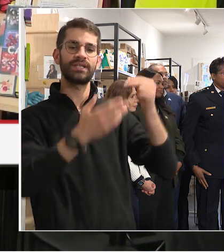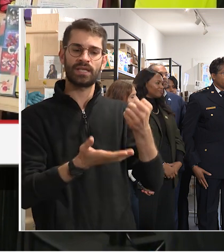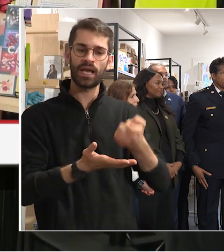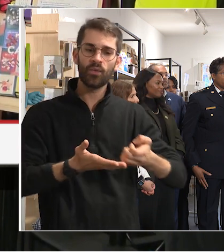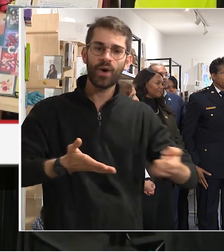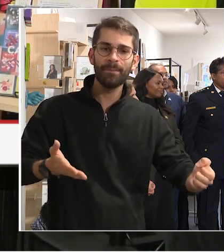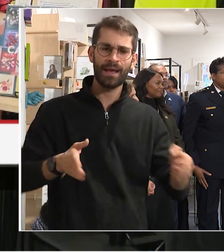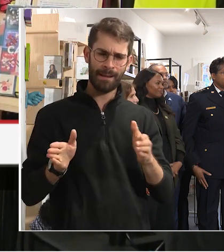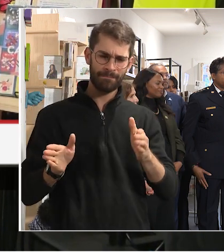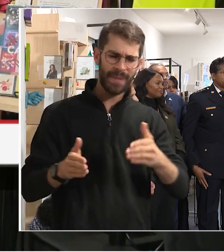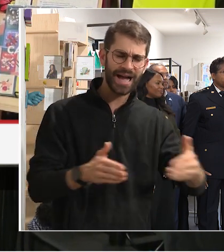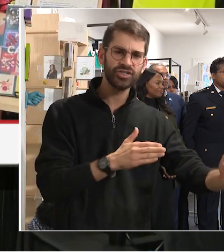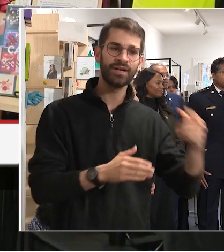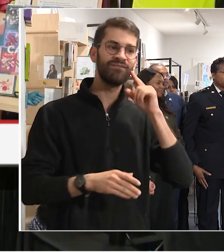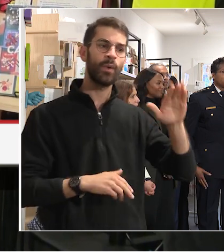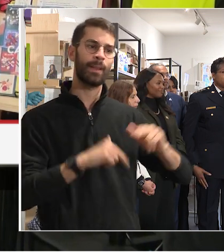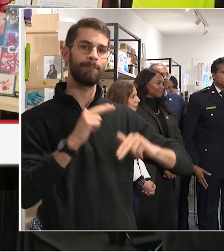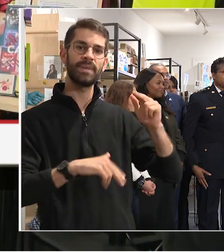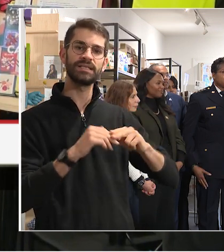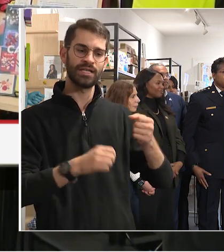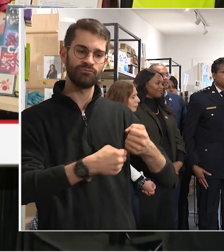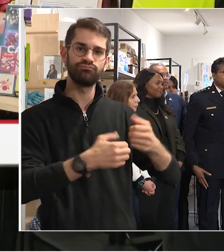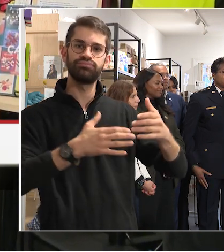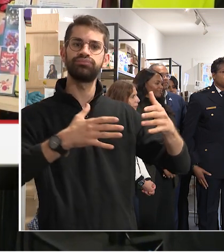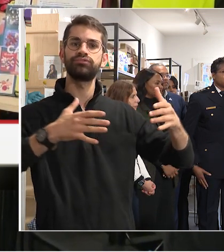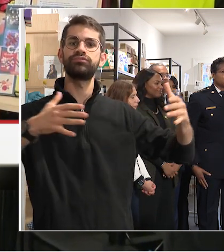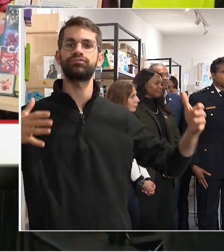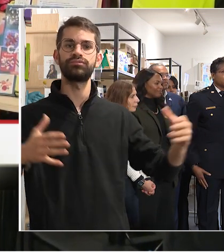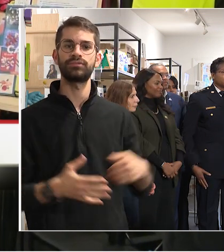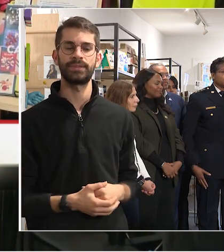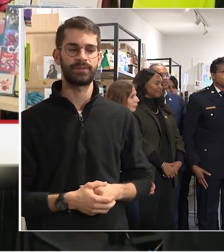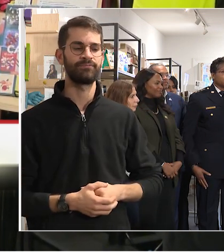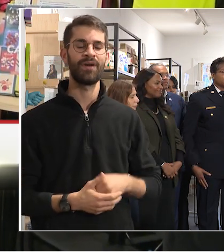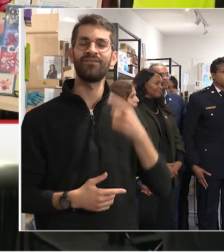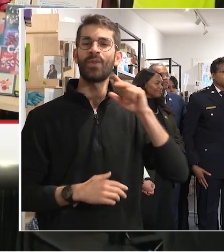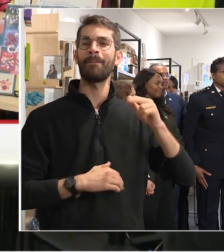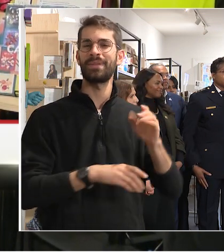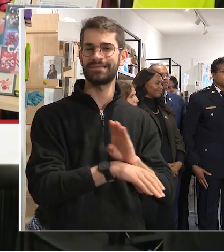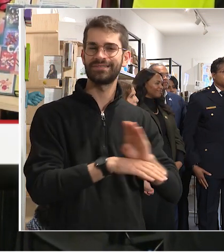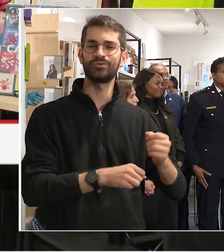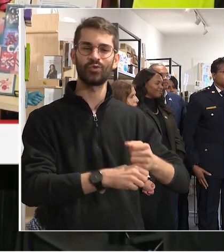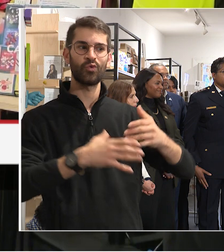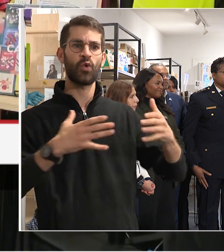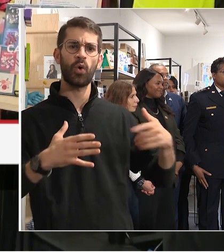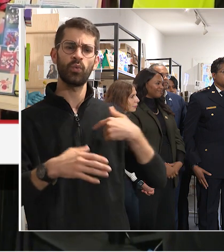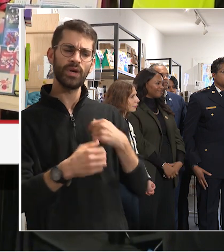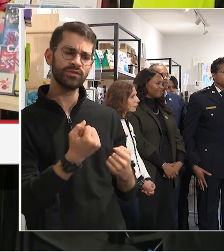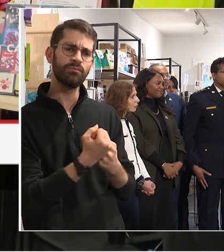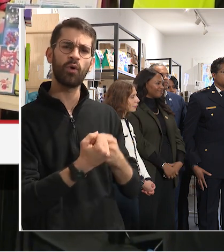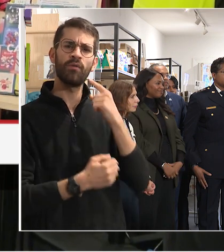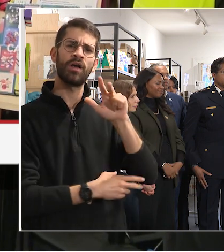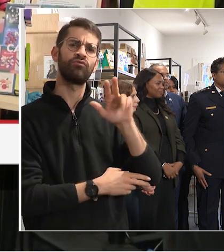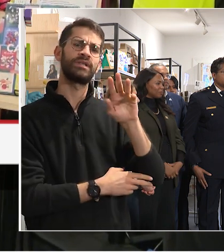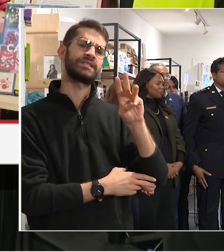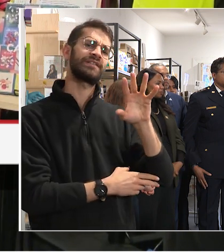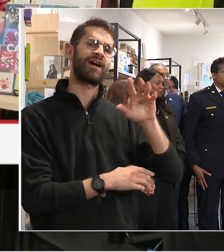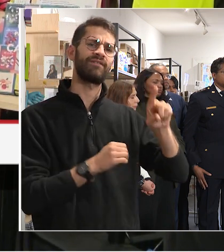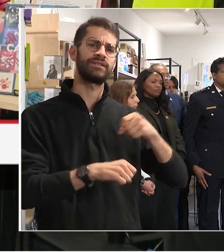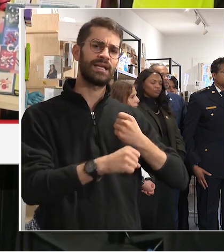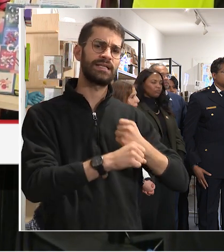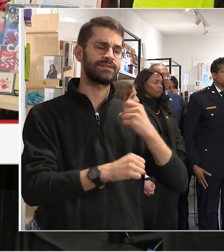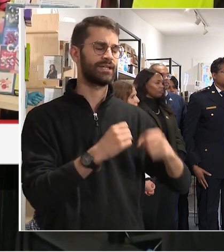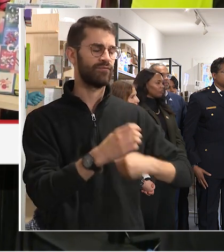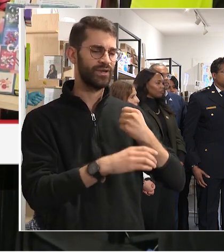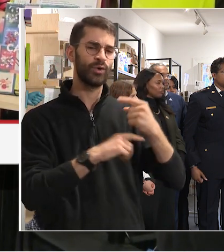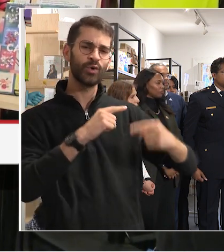things that grow their businesses. You see, we support business 365 days a year, but know that for some of these